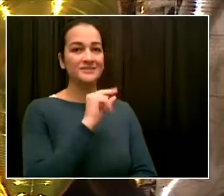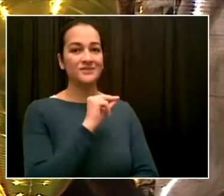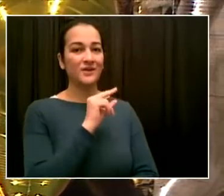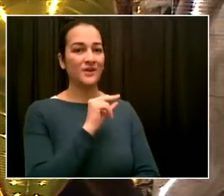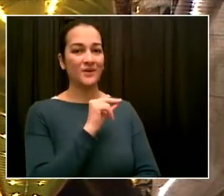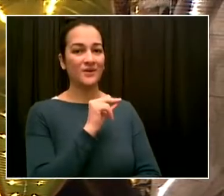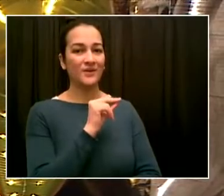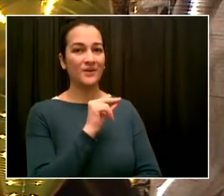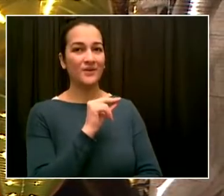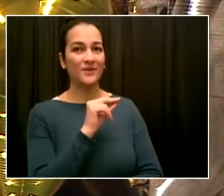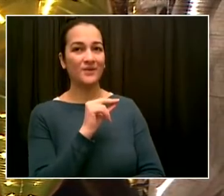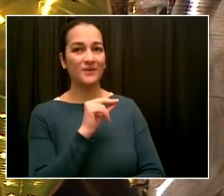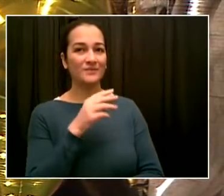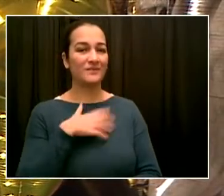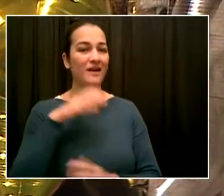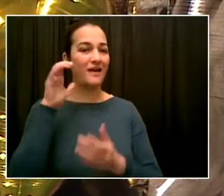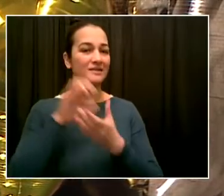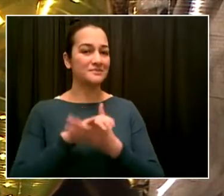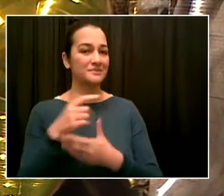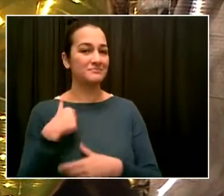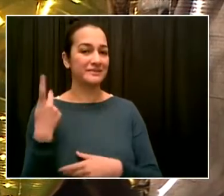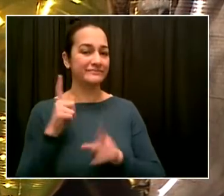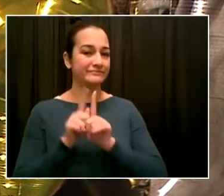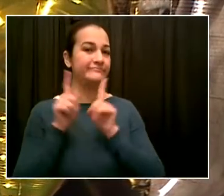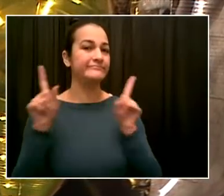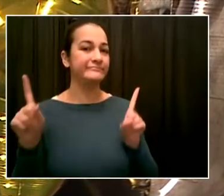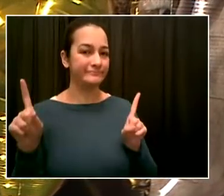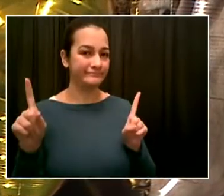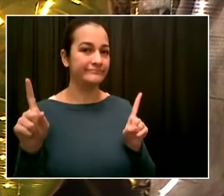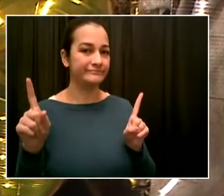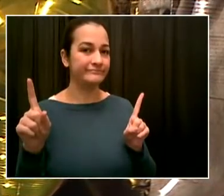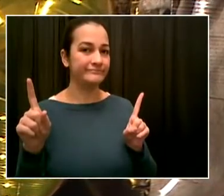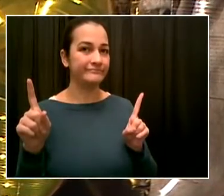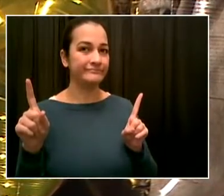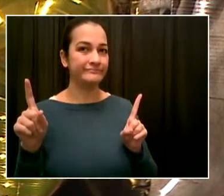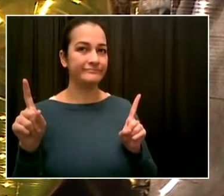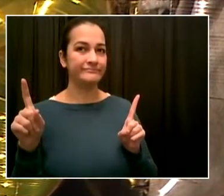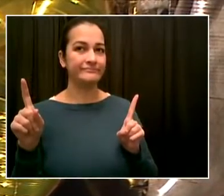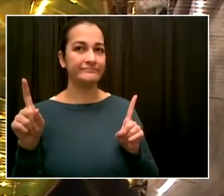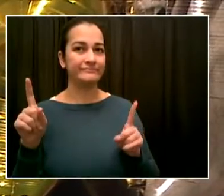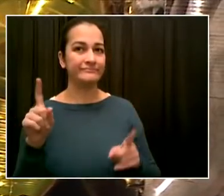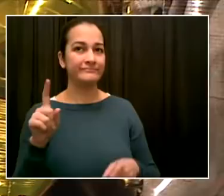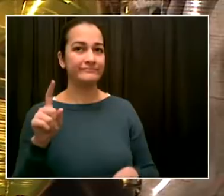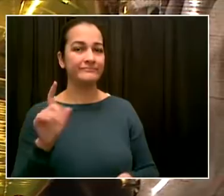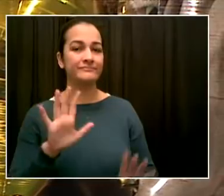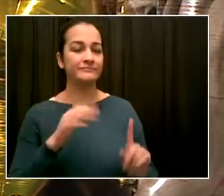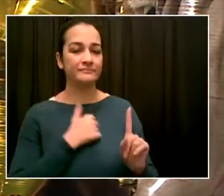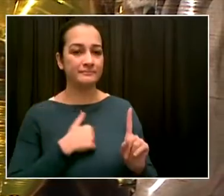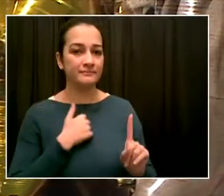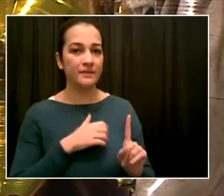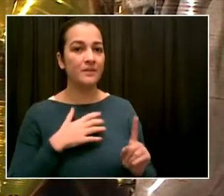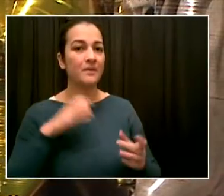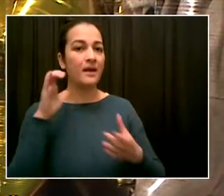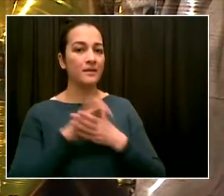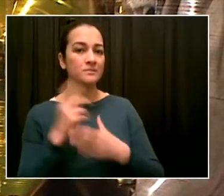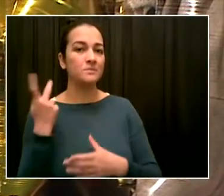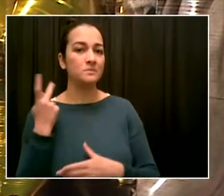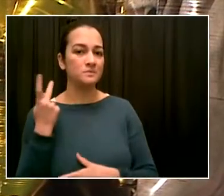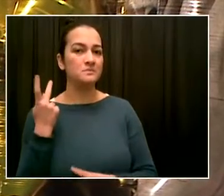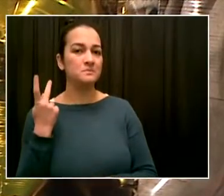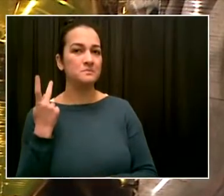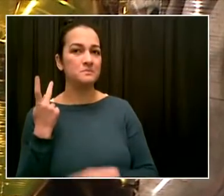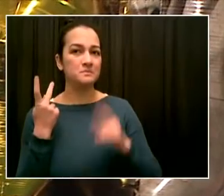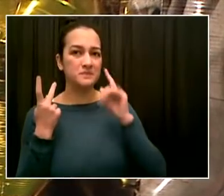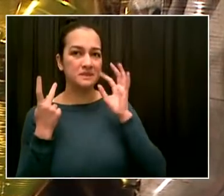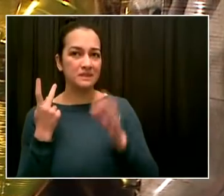Florida, which will be interesting. That's not a Thanksgiving place, Aaron. I know it's weird.